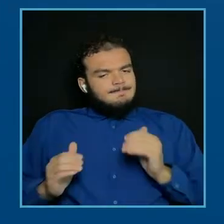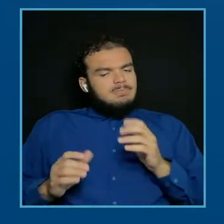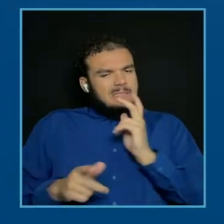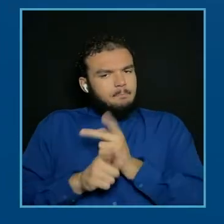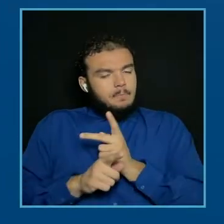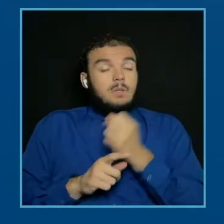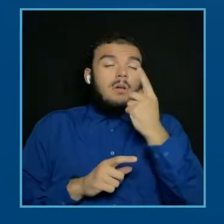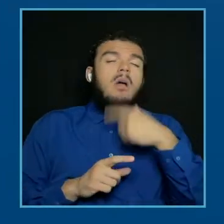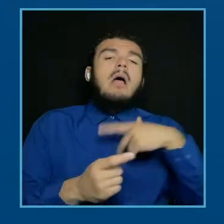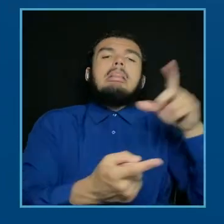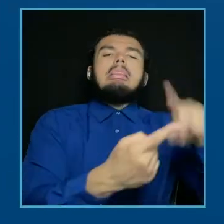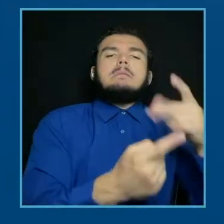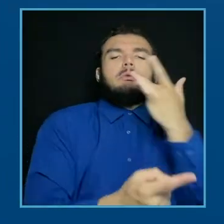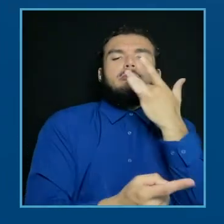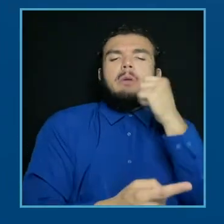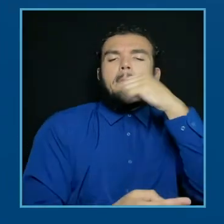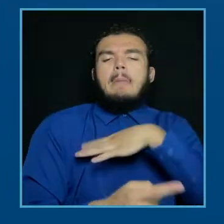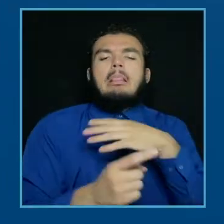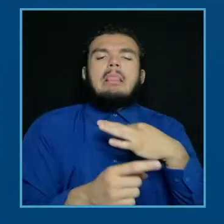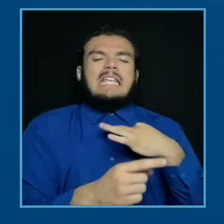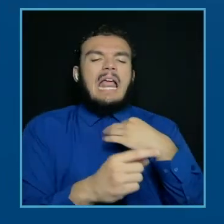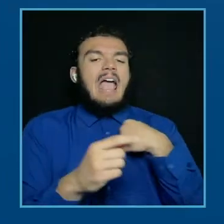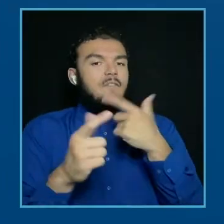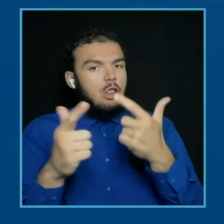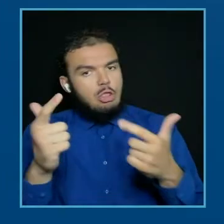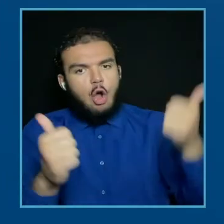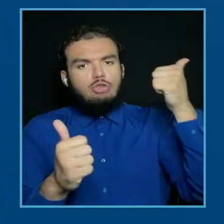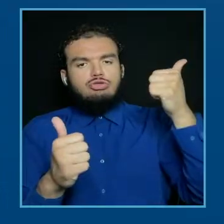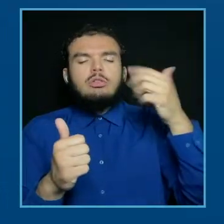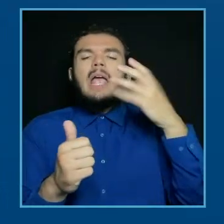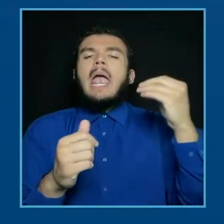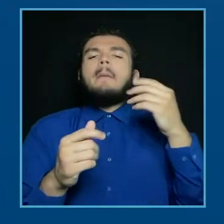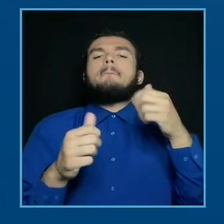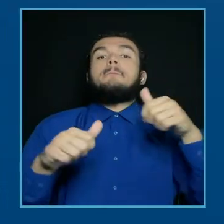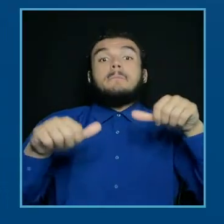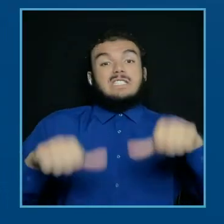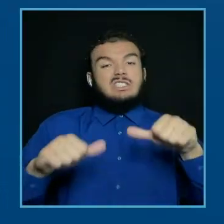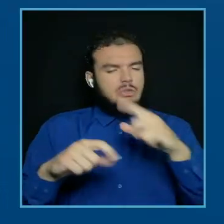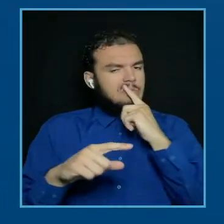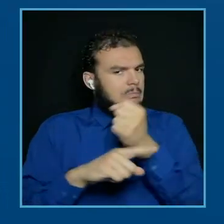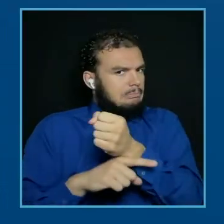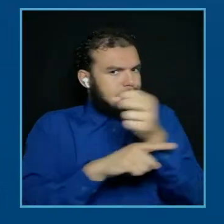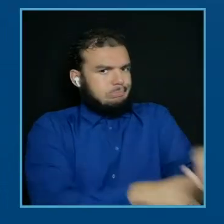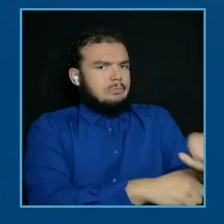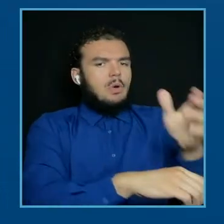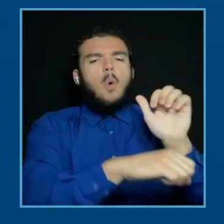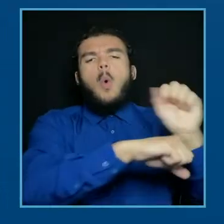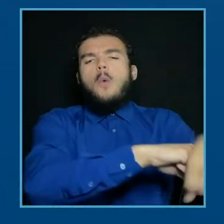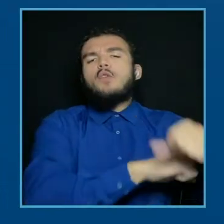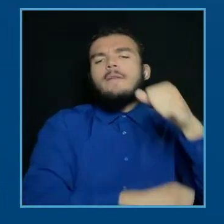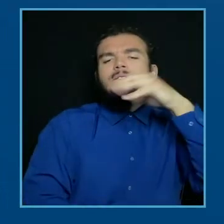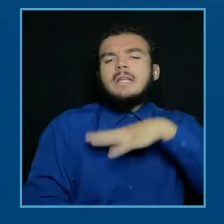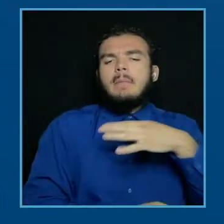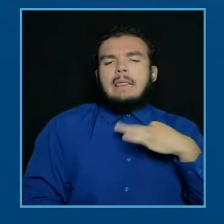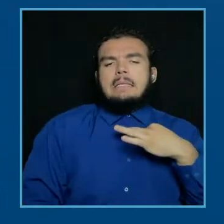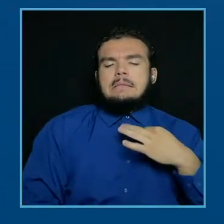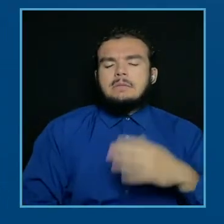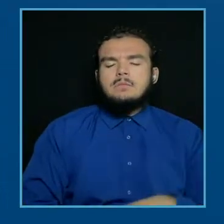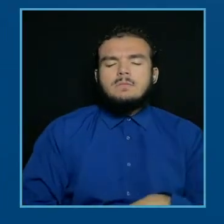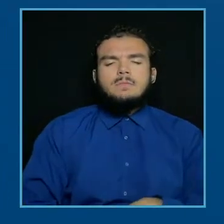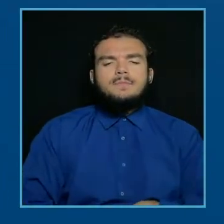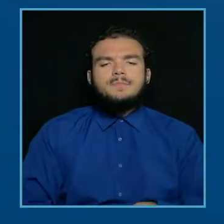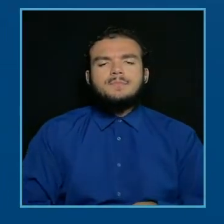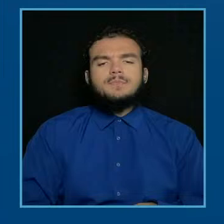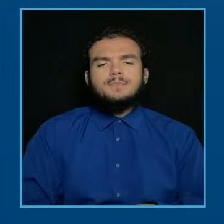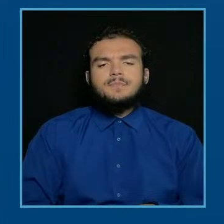less preferred male candidate a large and potentially insurmountable lead over the female candidates. So what